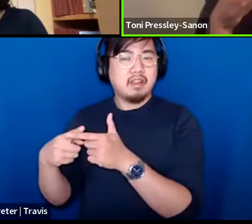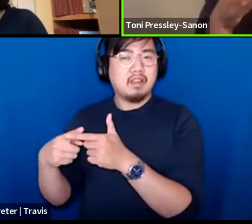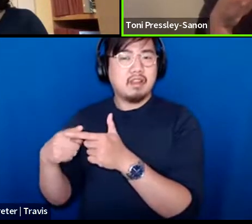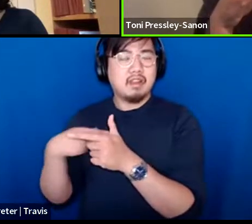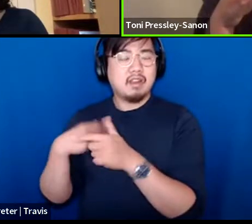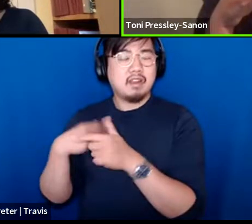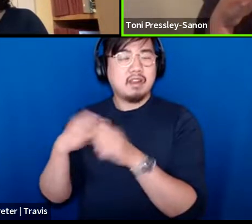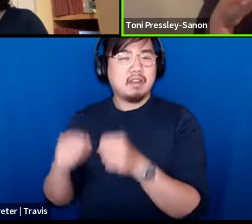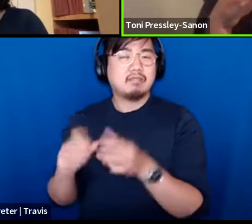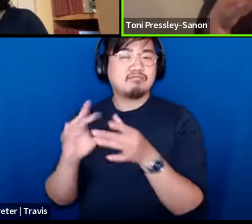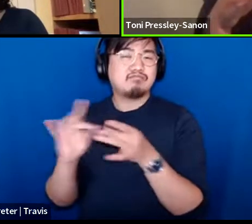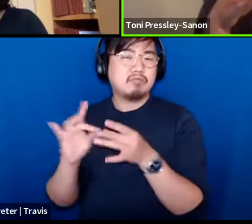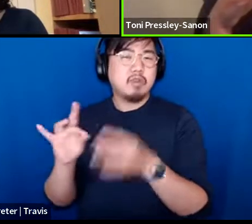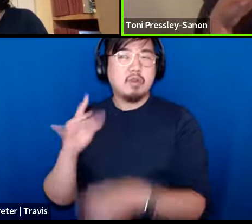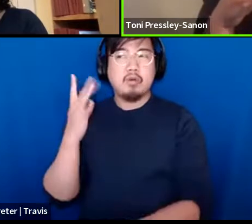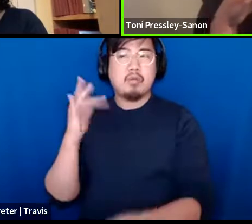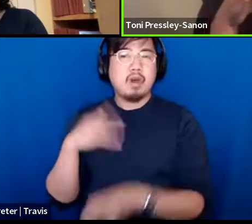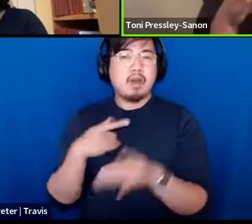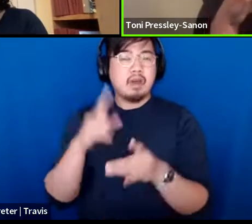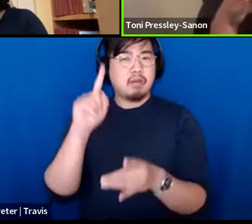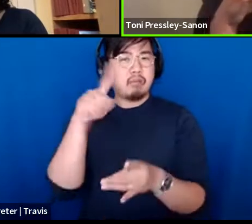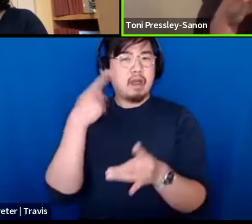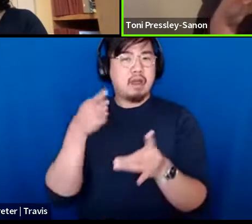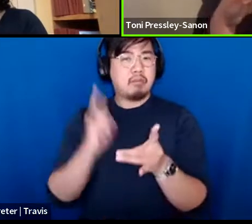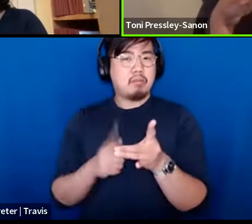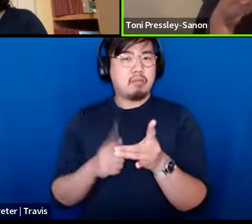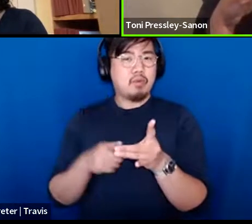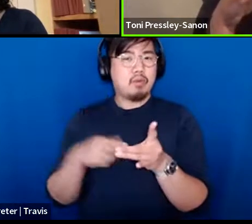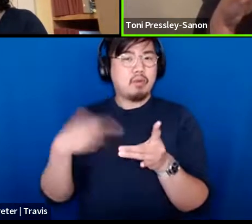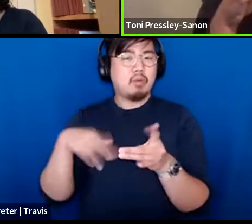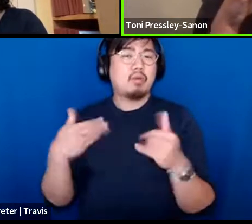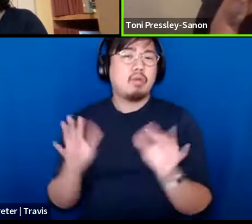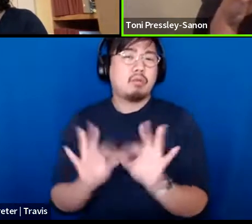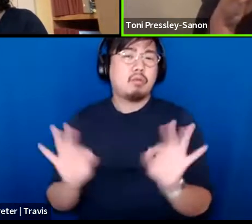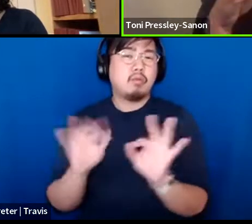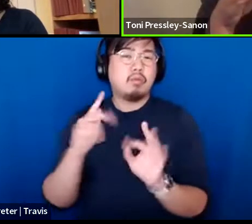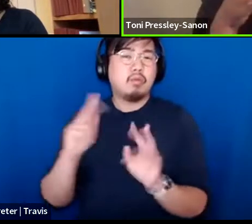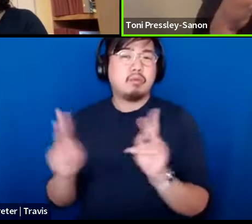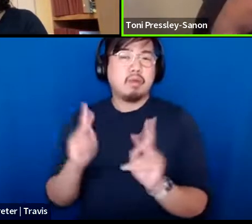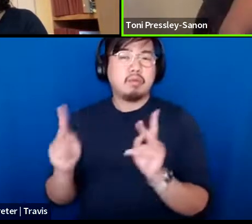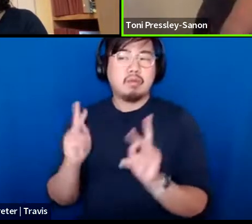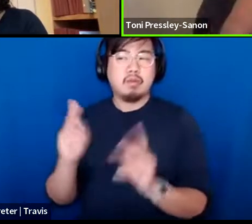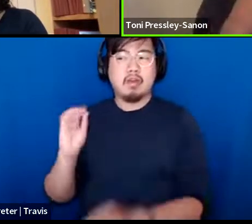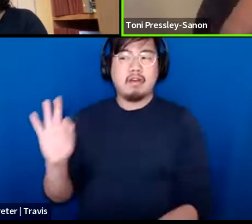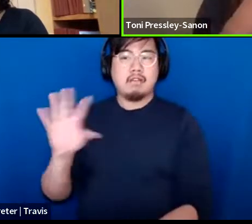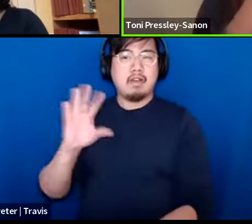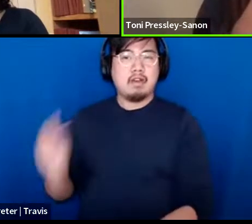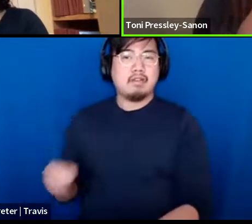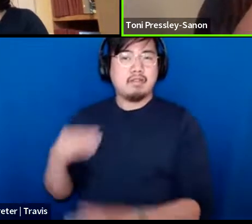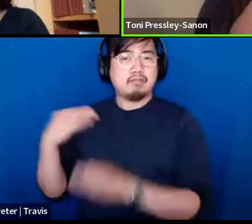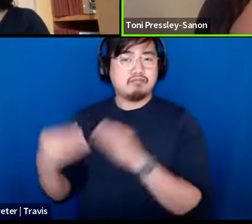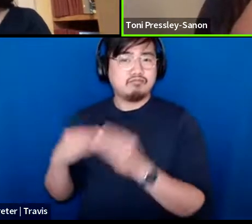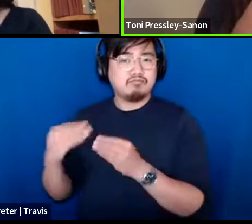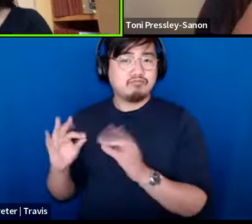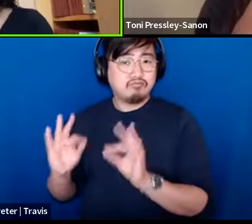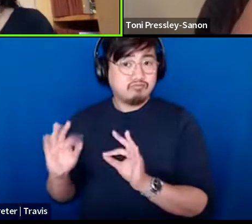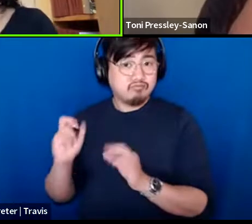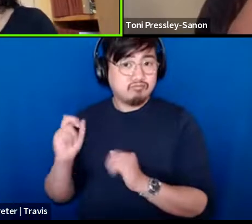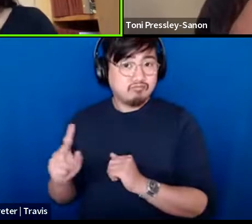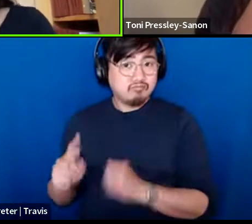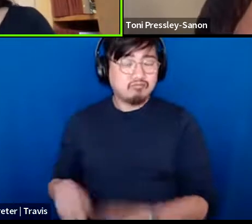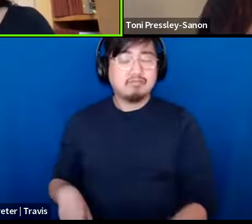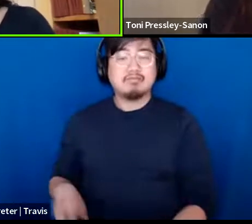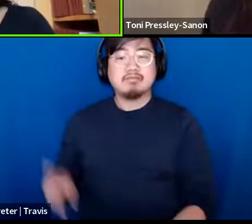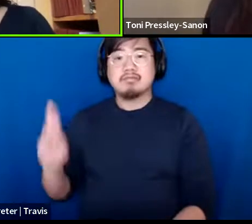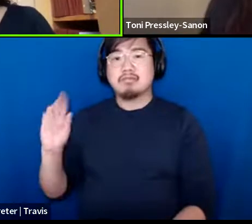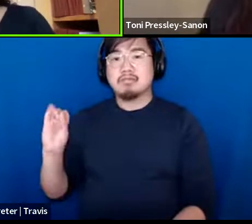for why Buddhism is important for people of African descent. Yeah. What do you think? I think that's a great